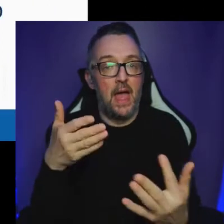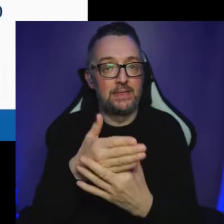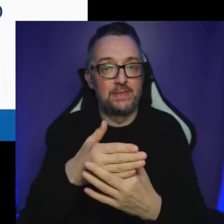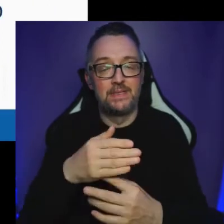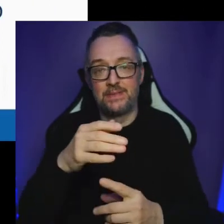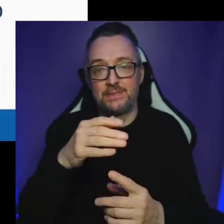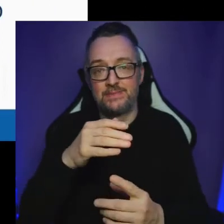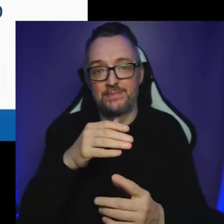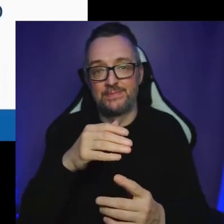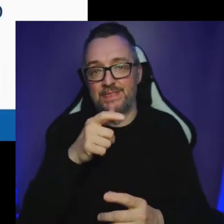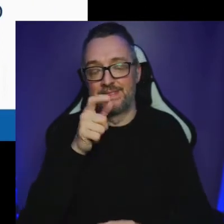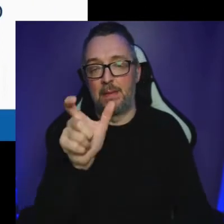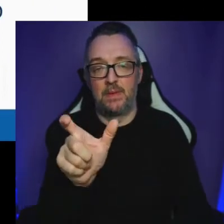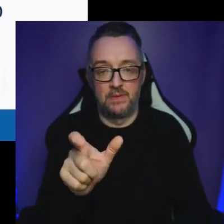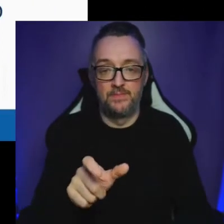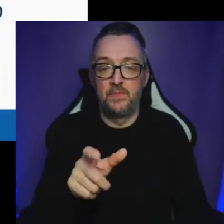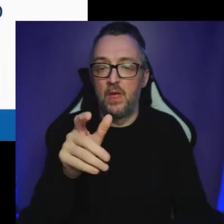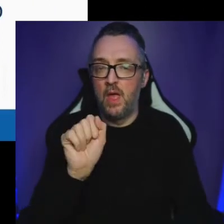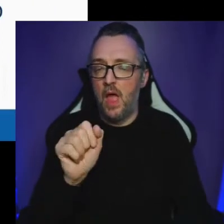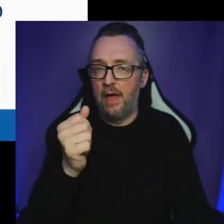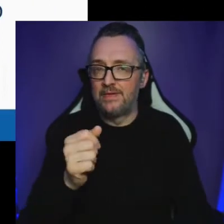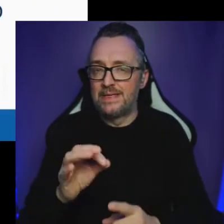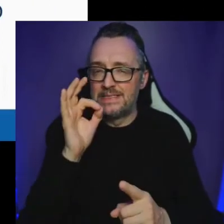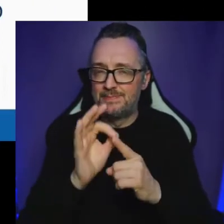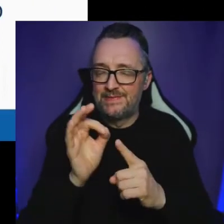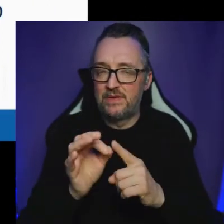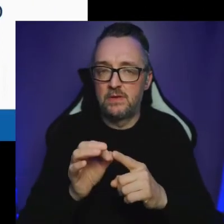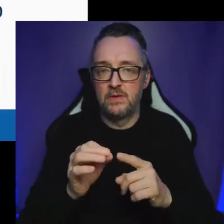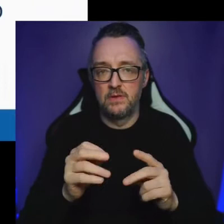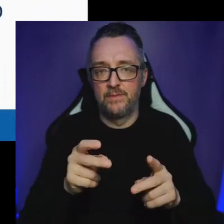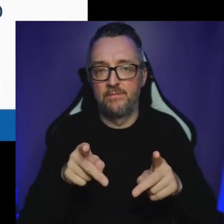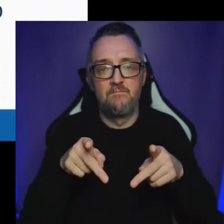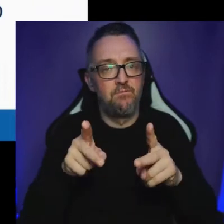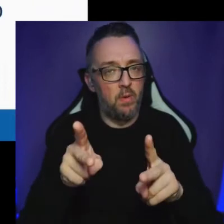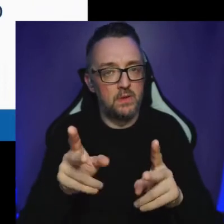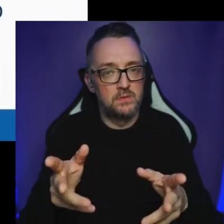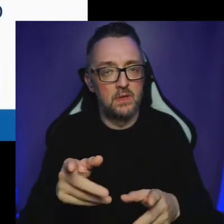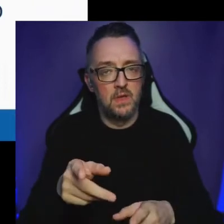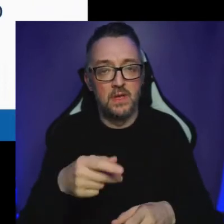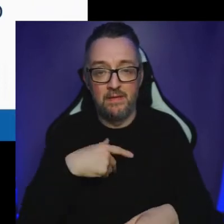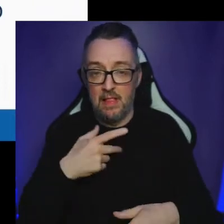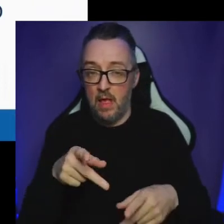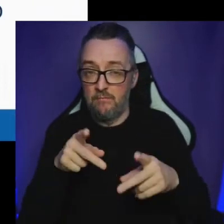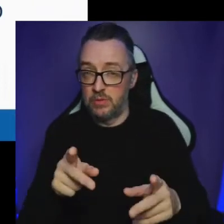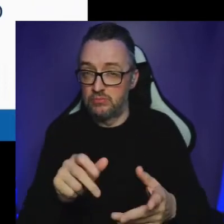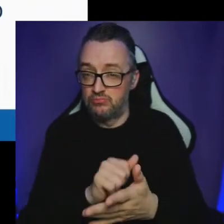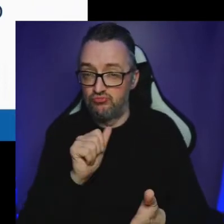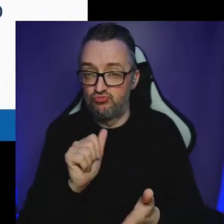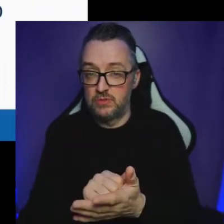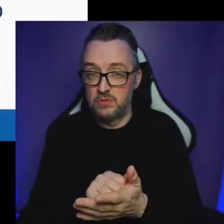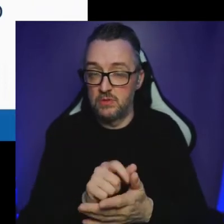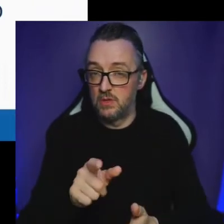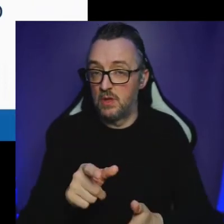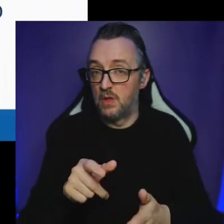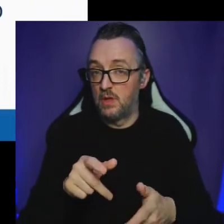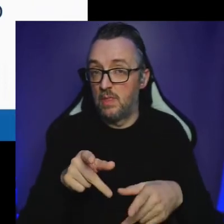in a particular format, and I had a question as to whether or not the format best supported user needs. So was it doing